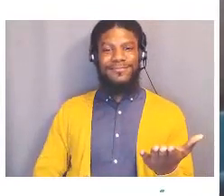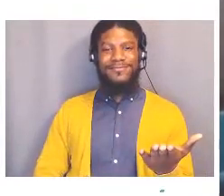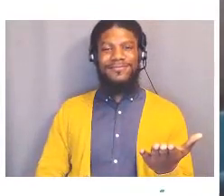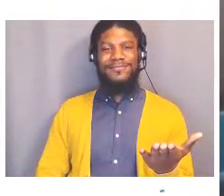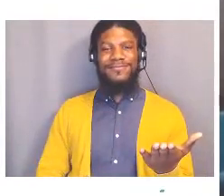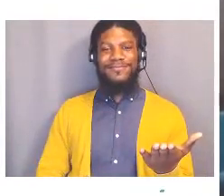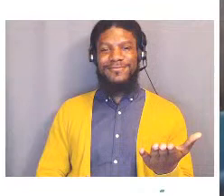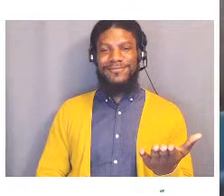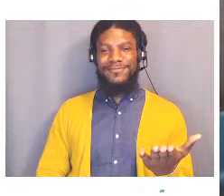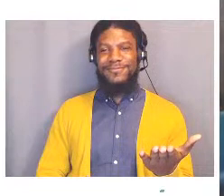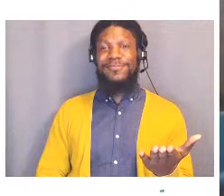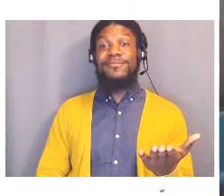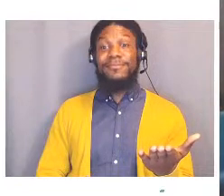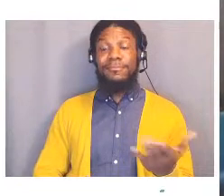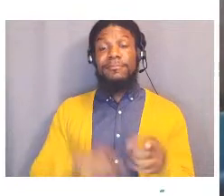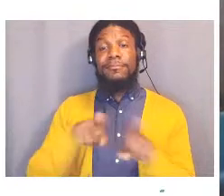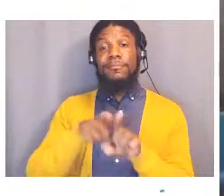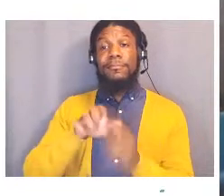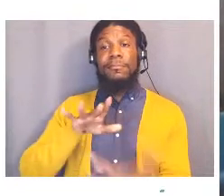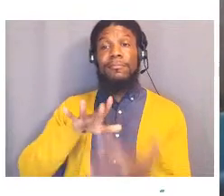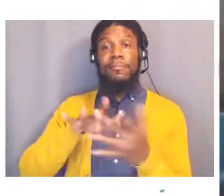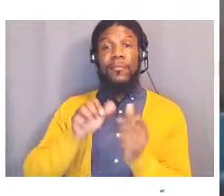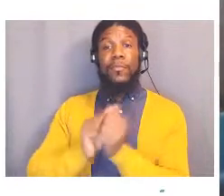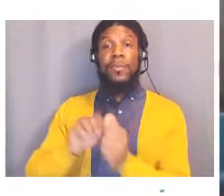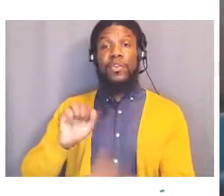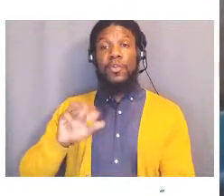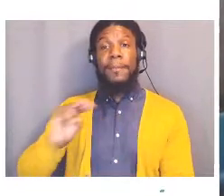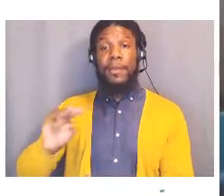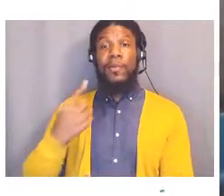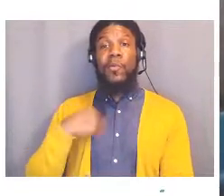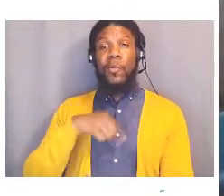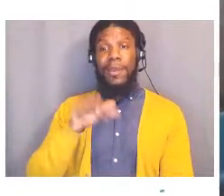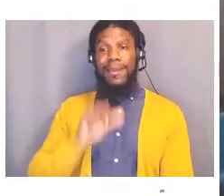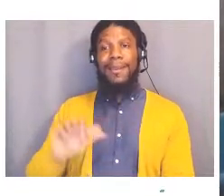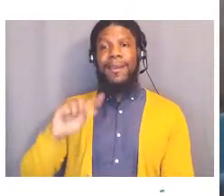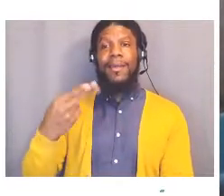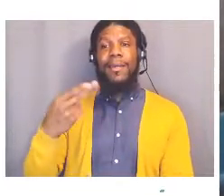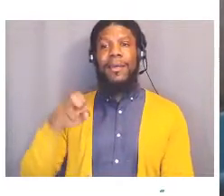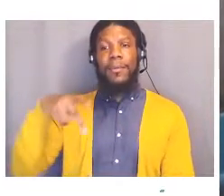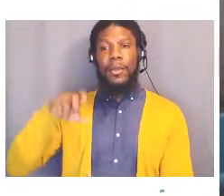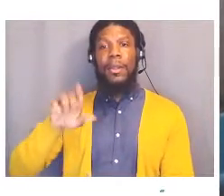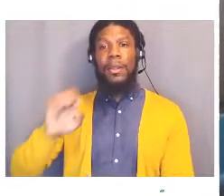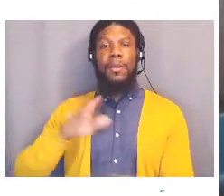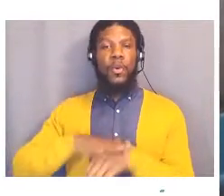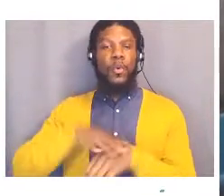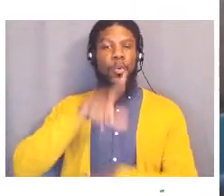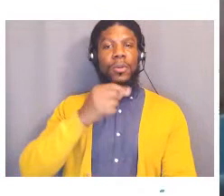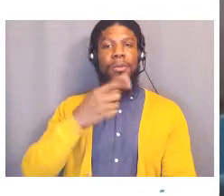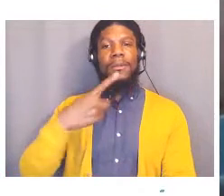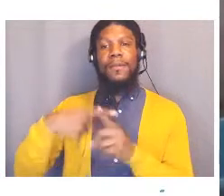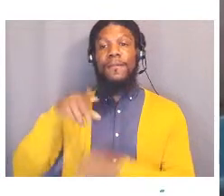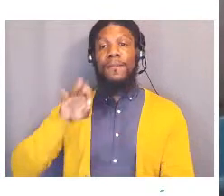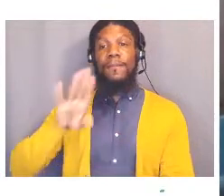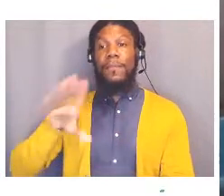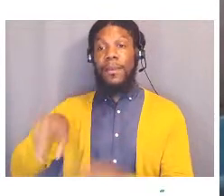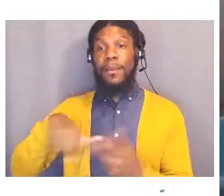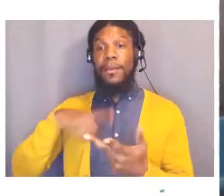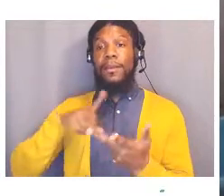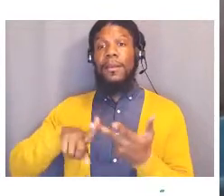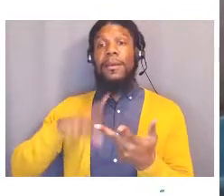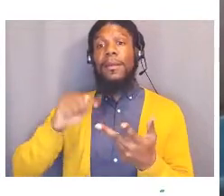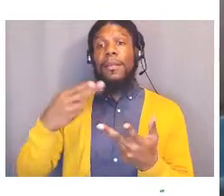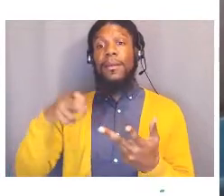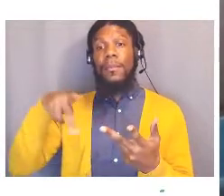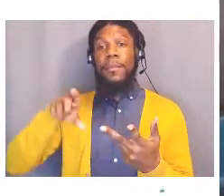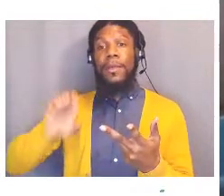online@thepealecenter.org. You can also reach us on social media. We are at The Peale on Twitter and Facebook, and The Peale Baltimore